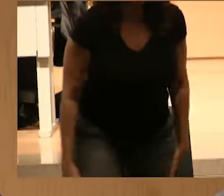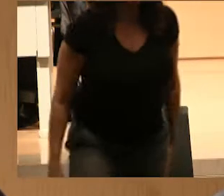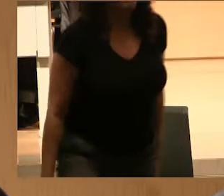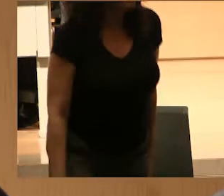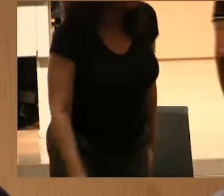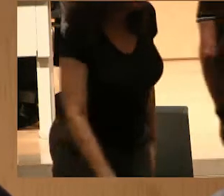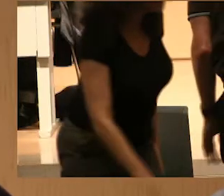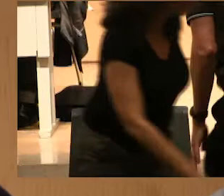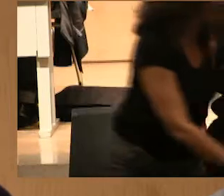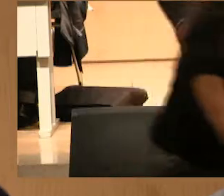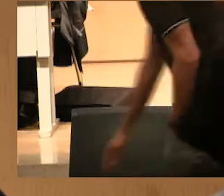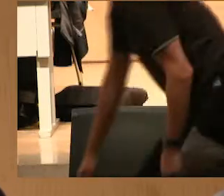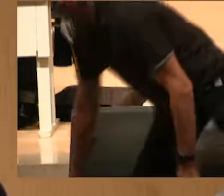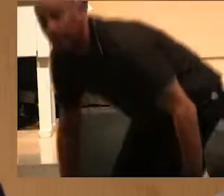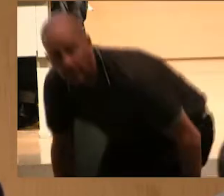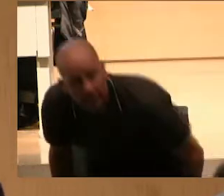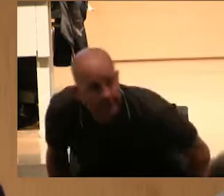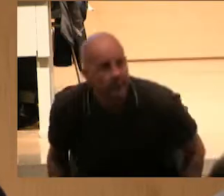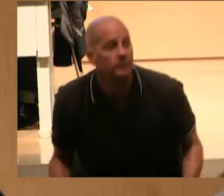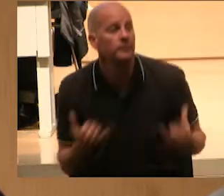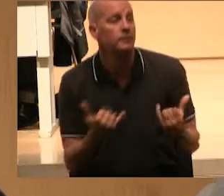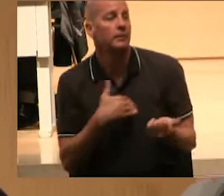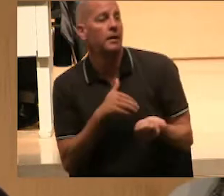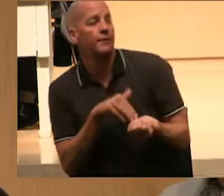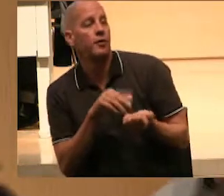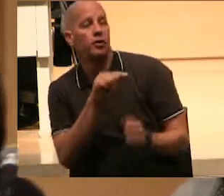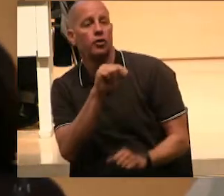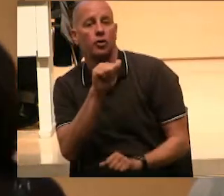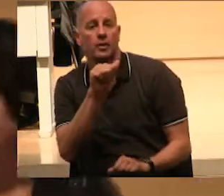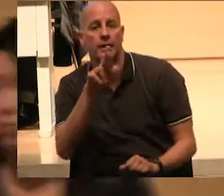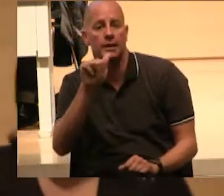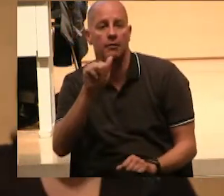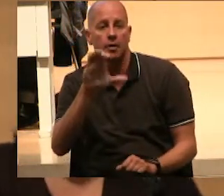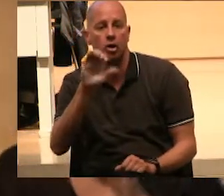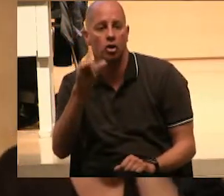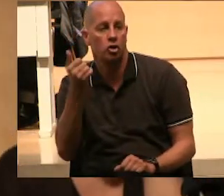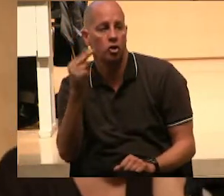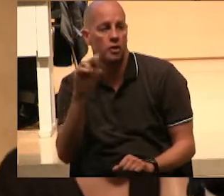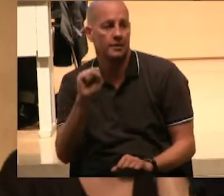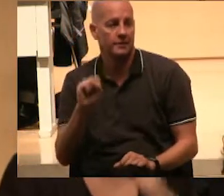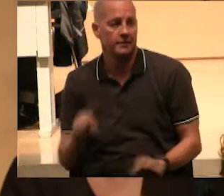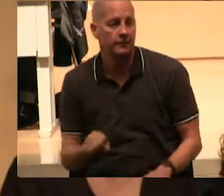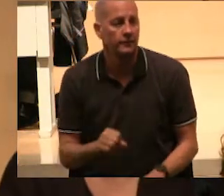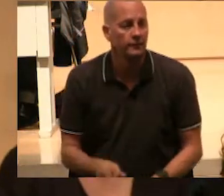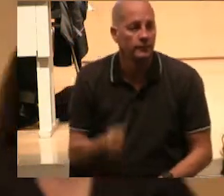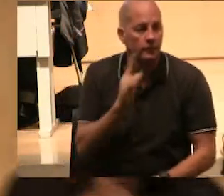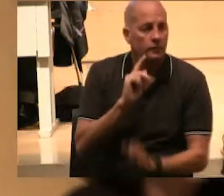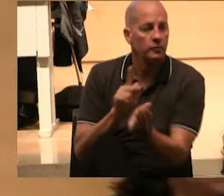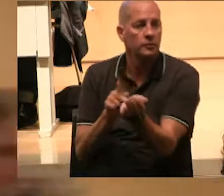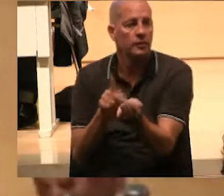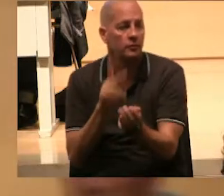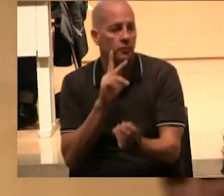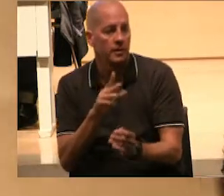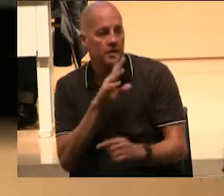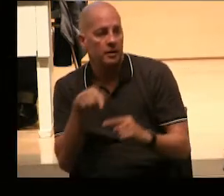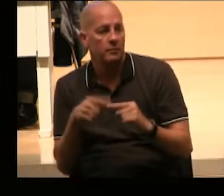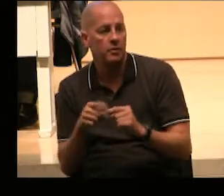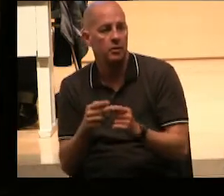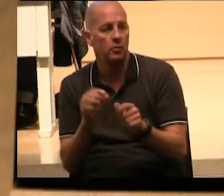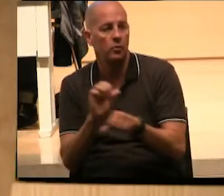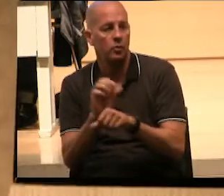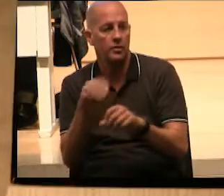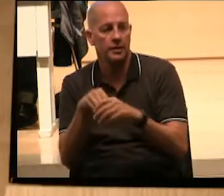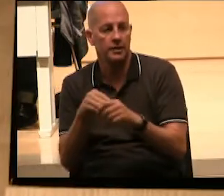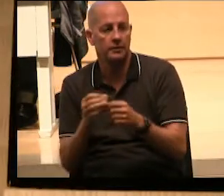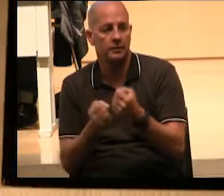Now we have Dr. Tara Collins, who's a psychiatrist, who's going to be talking about, well, she also works in supportive housing. She's going to